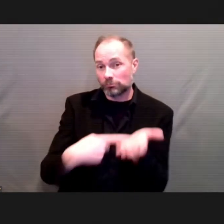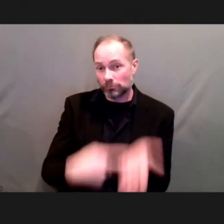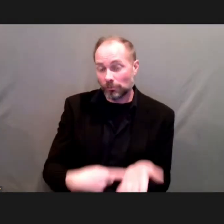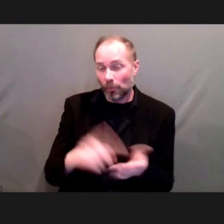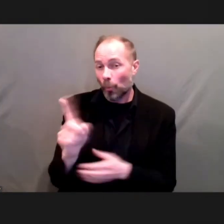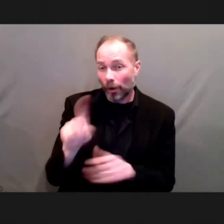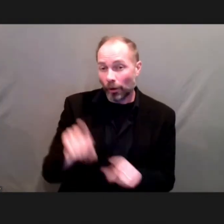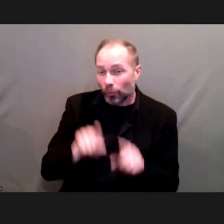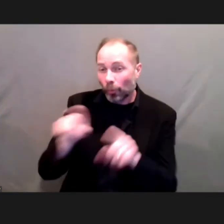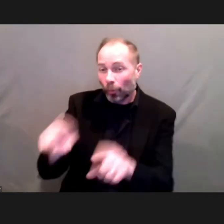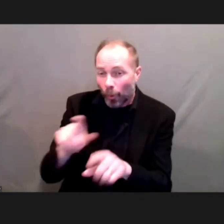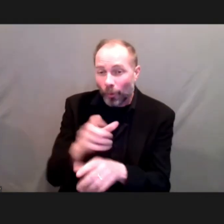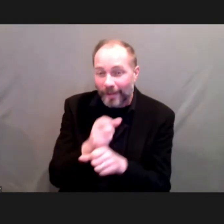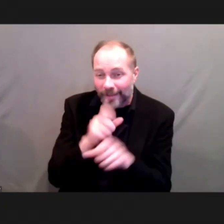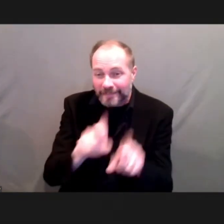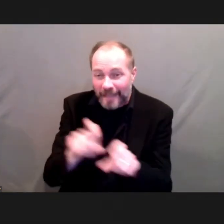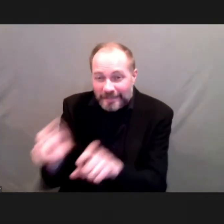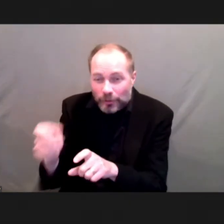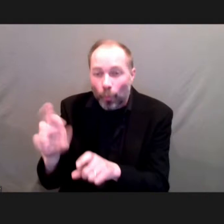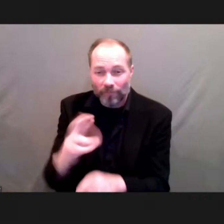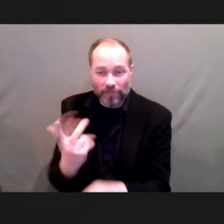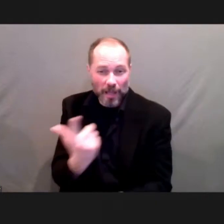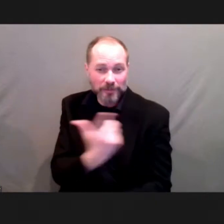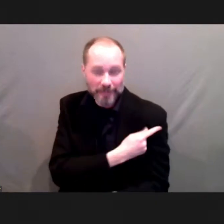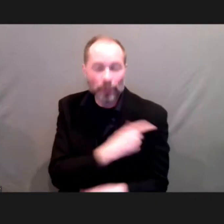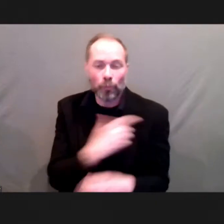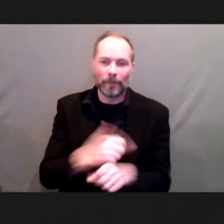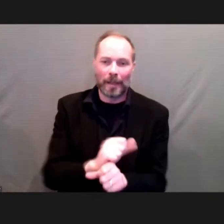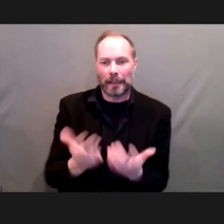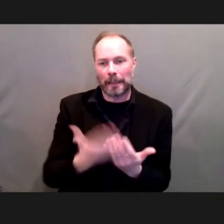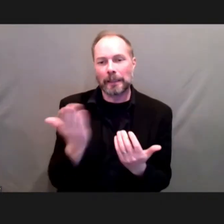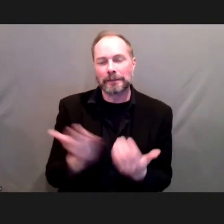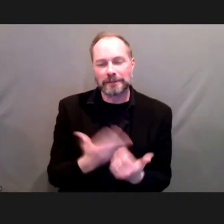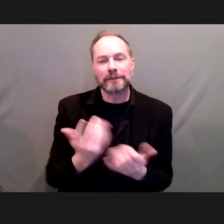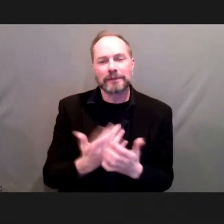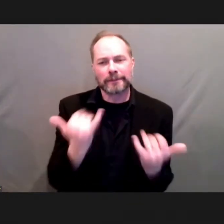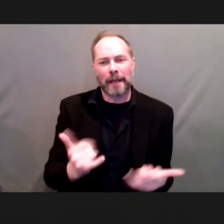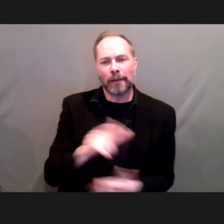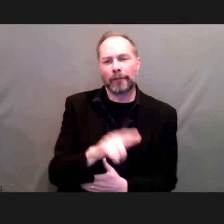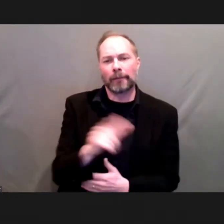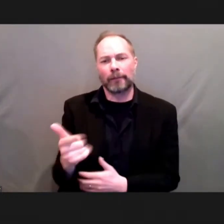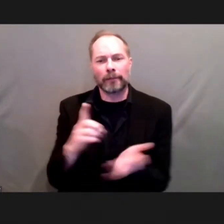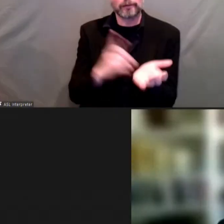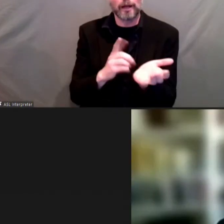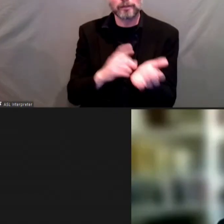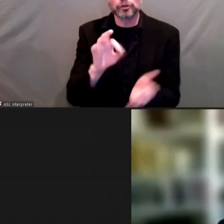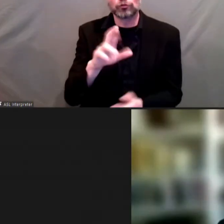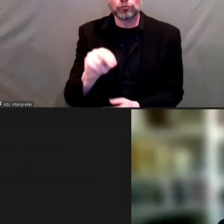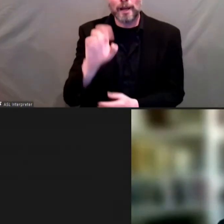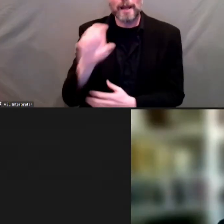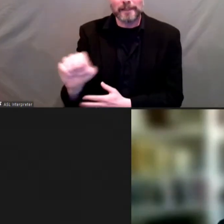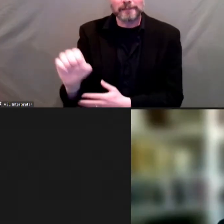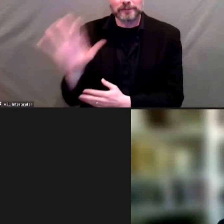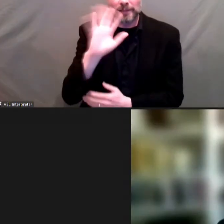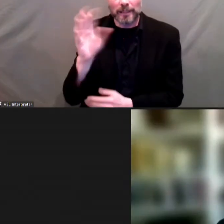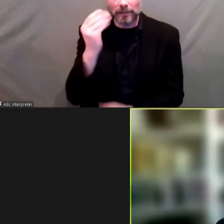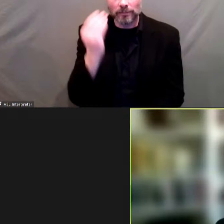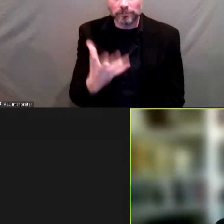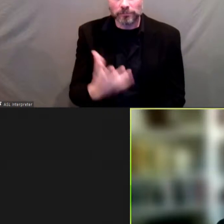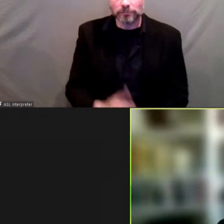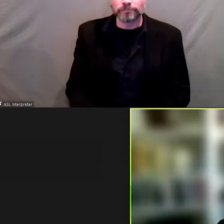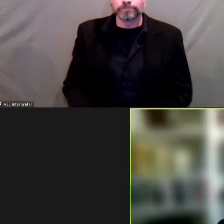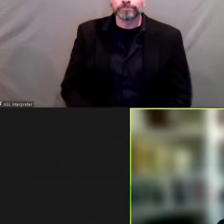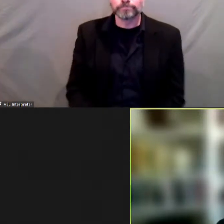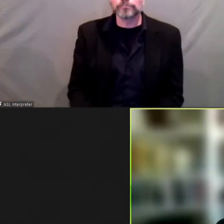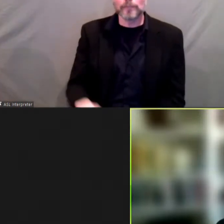tested, vaccinated, we're making it super easy. I'll turn it over to Dr. Frantz to give an update on the CDC and Omicron. Dr. Frantz? Thank